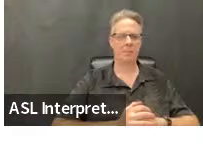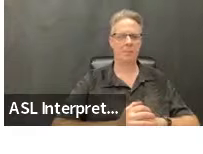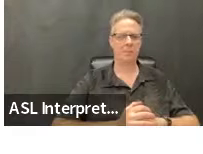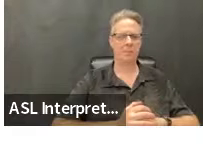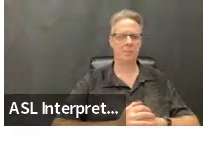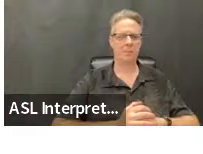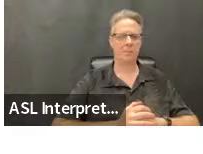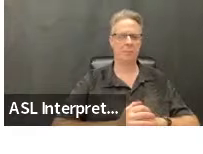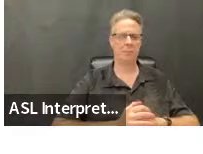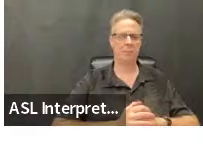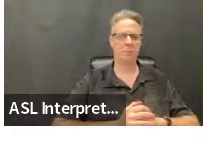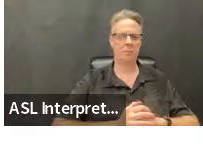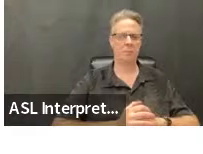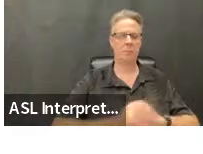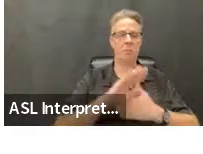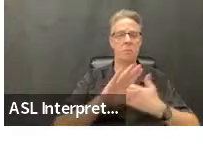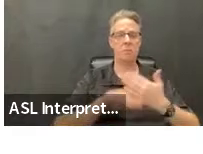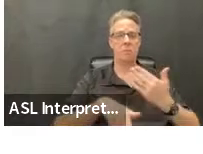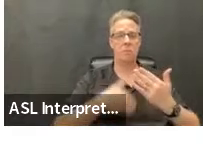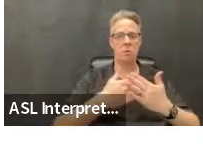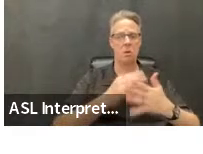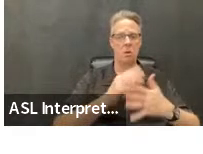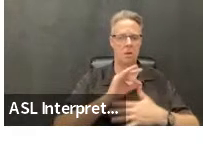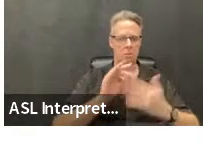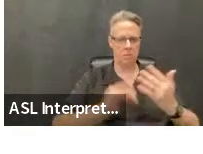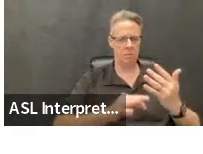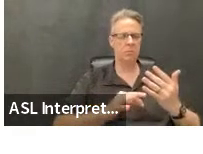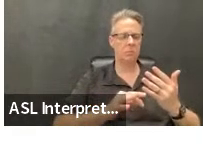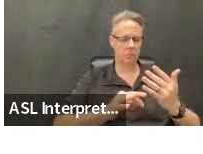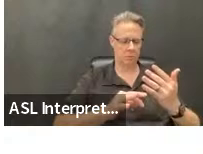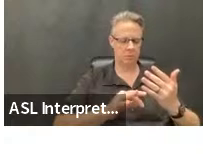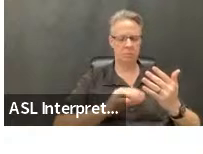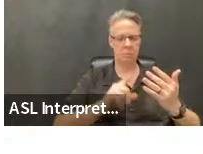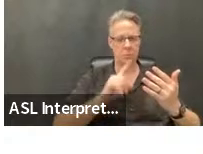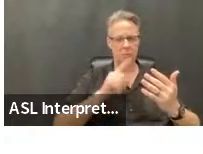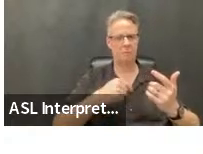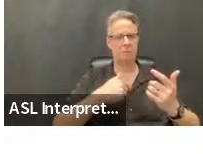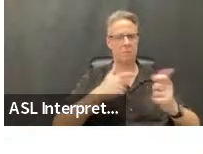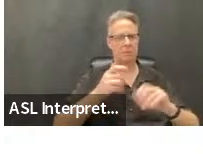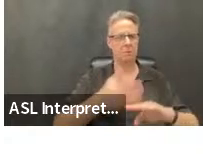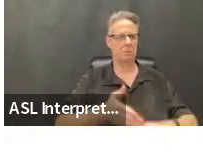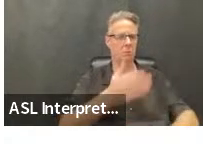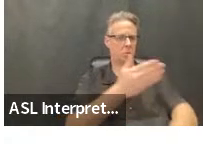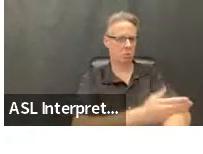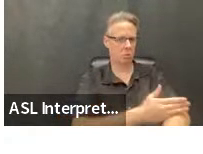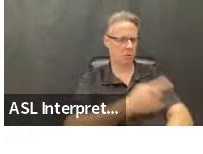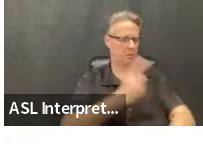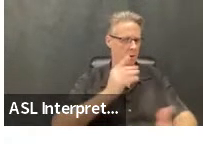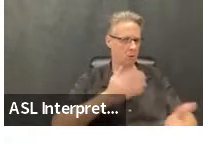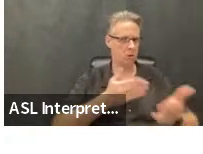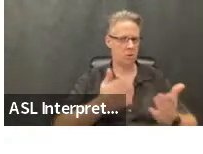First, all of the options have a really substantial improvement in